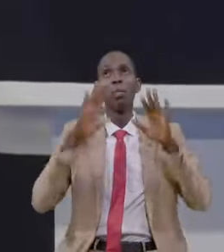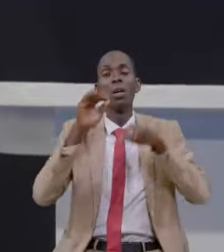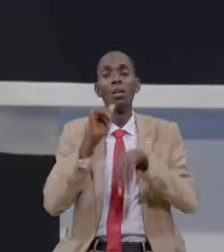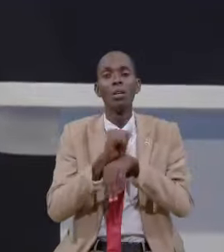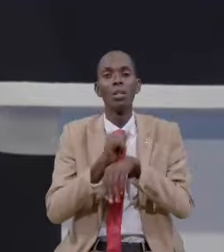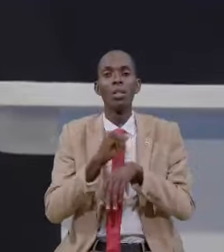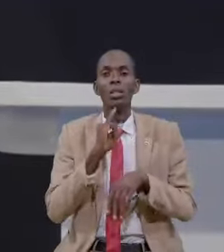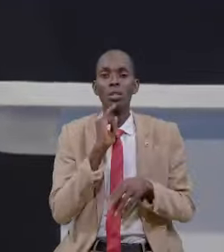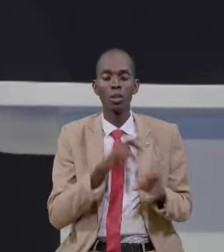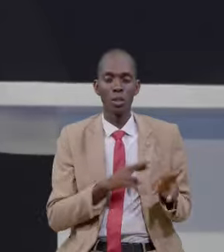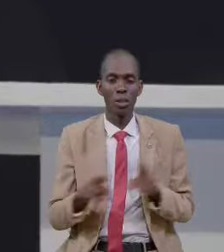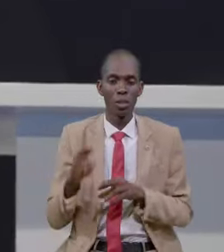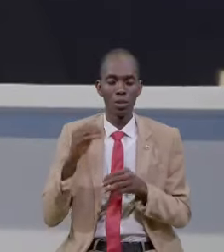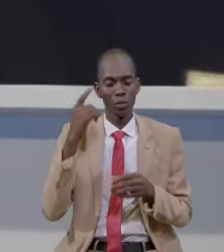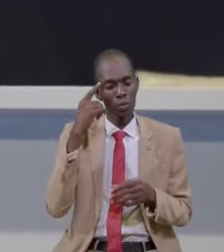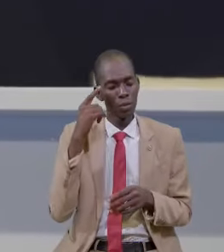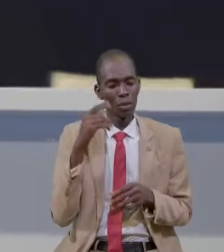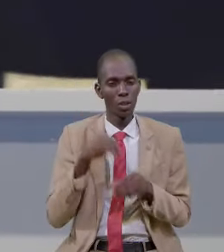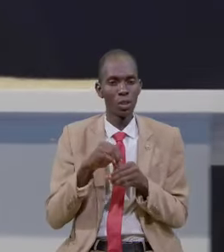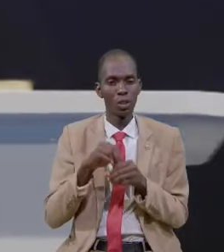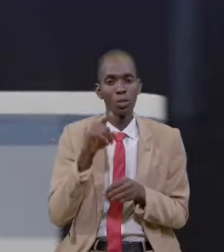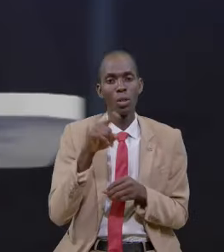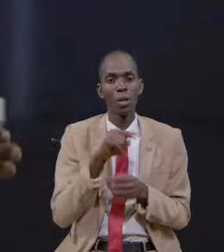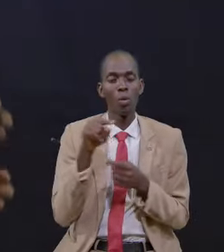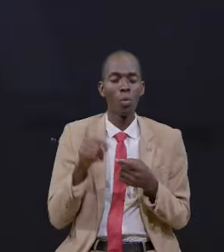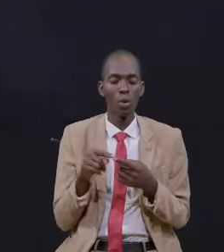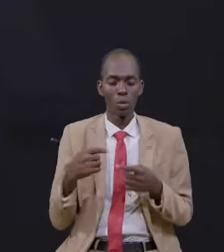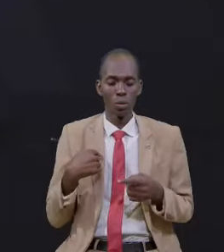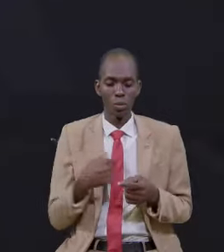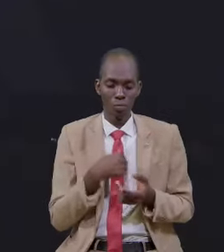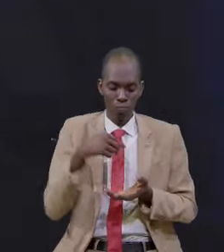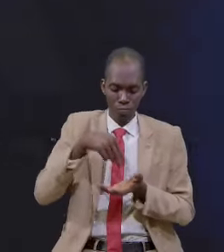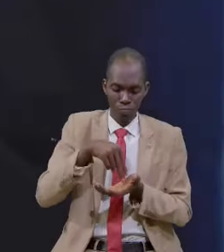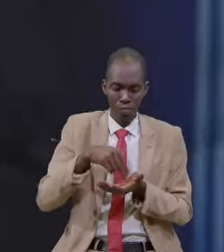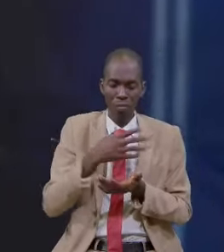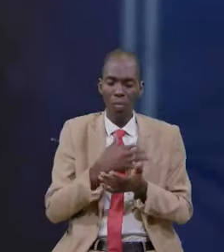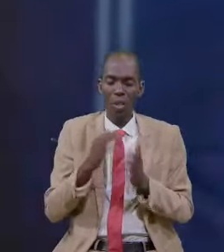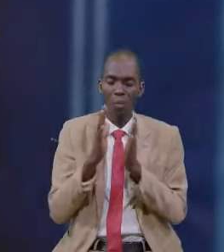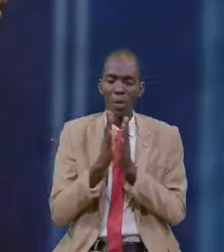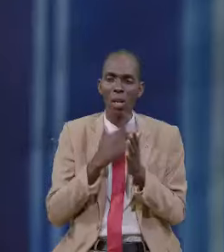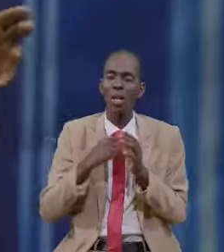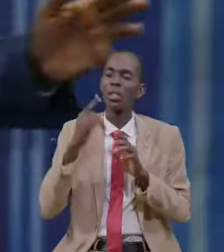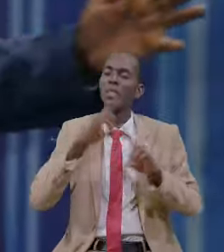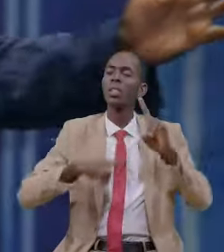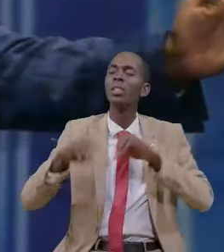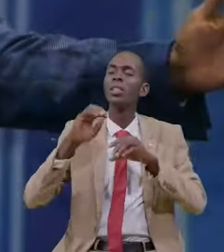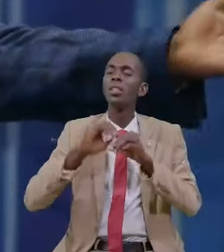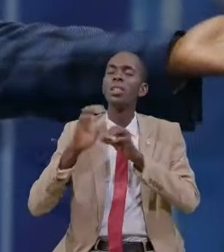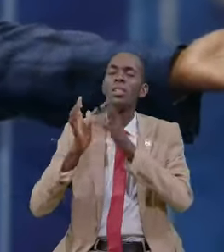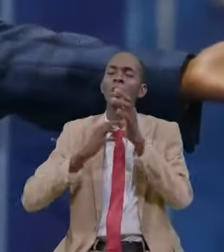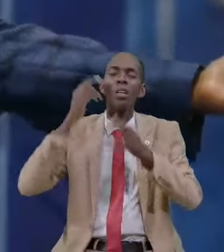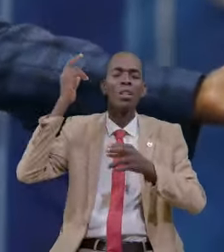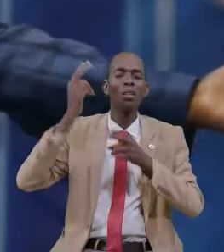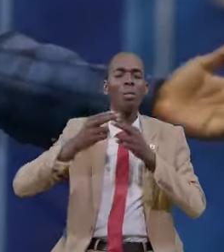your account. And when we stand up and we say in Jesus' name, and all